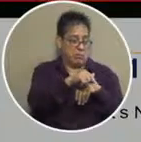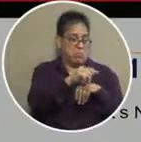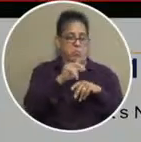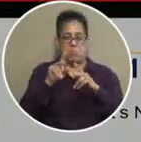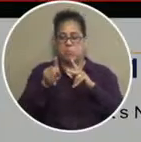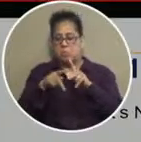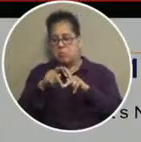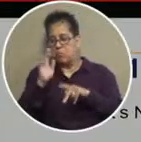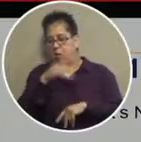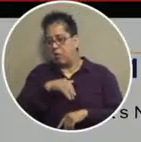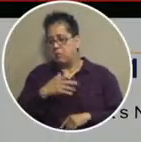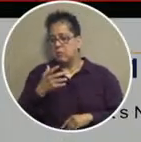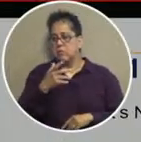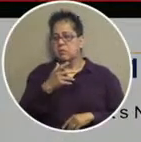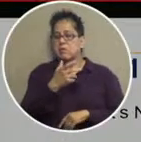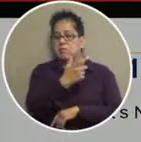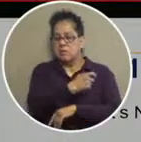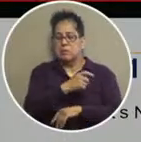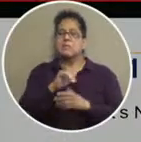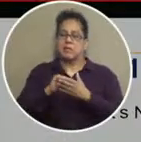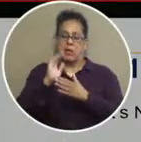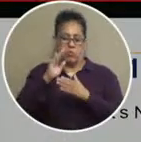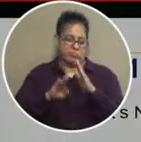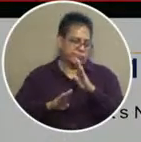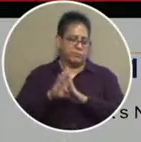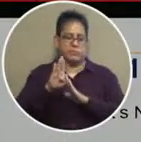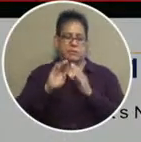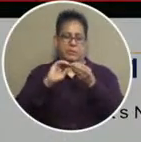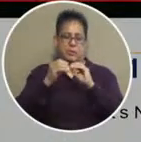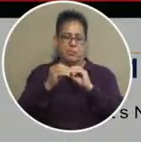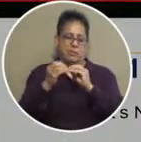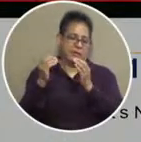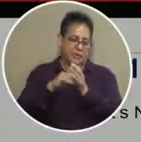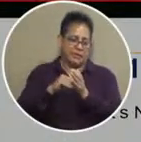spike in cases of the COVID-19 in our community.